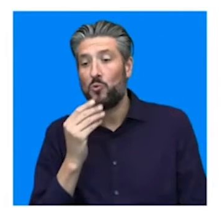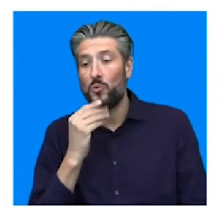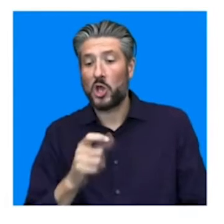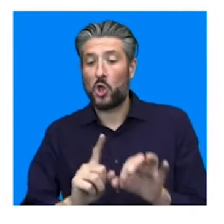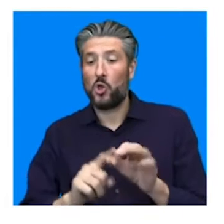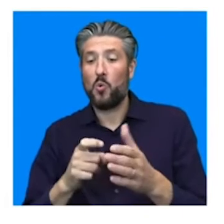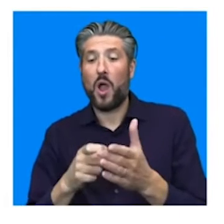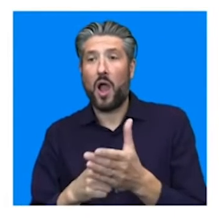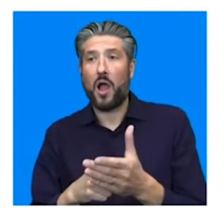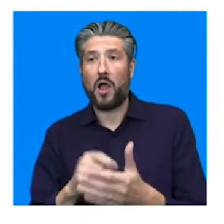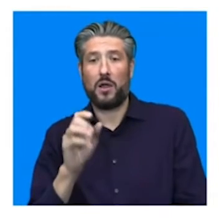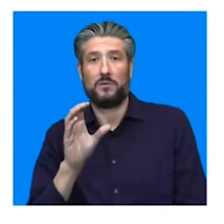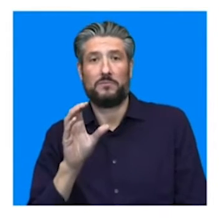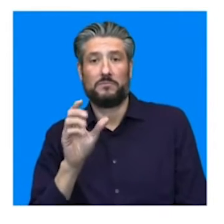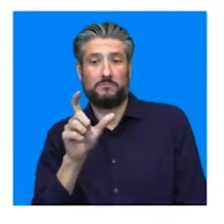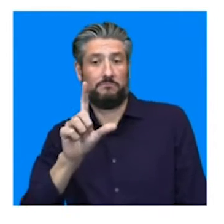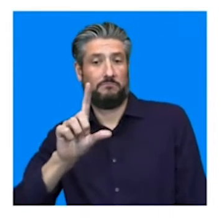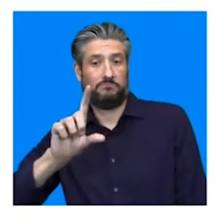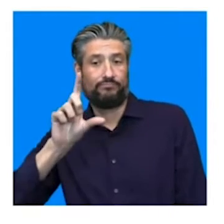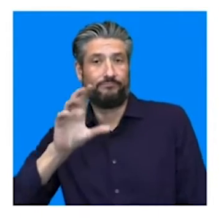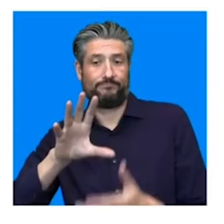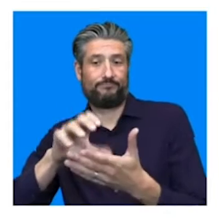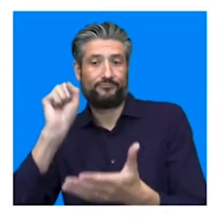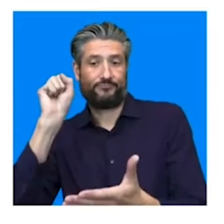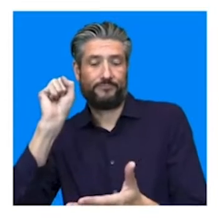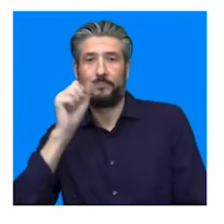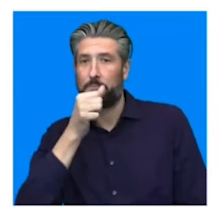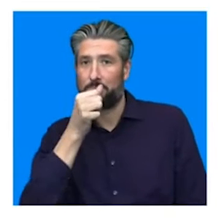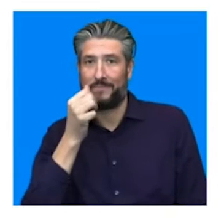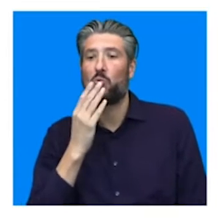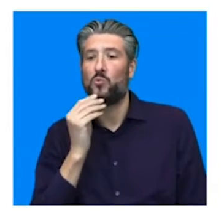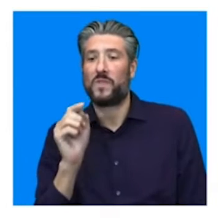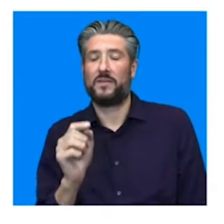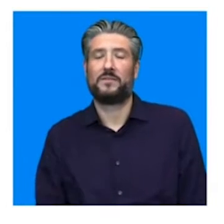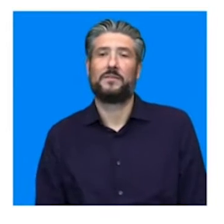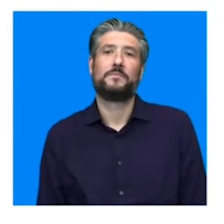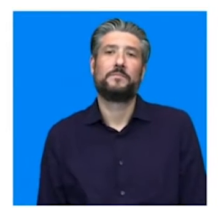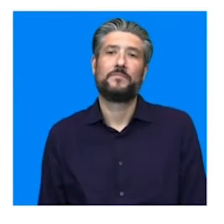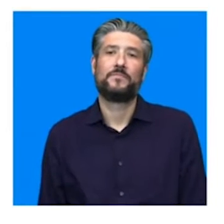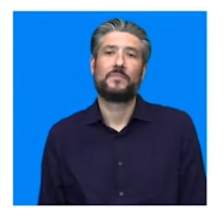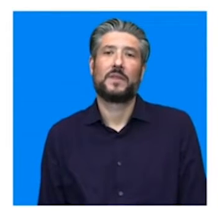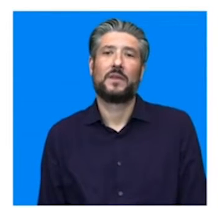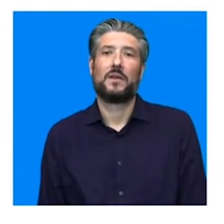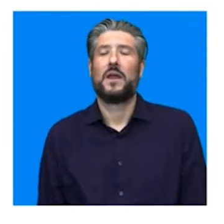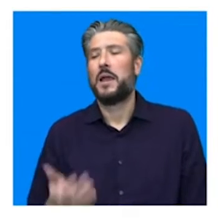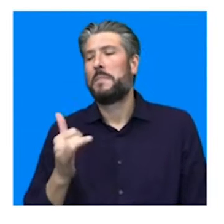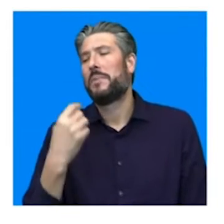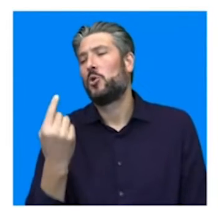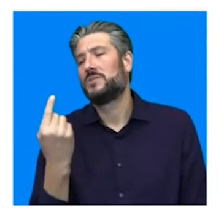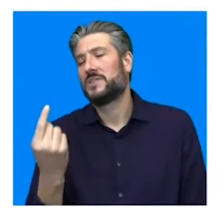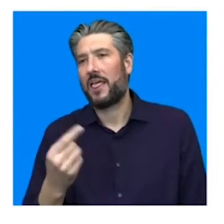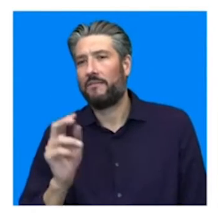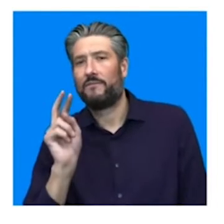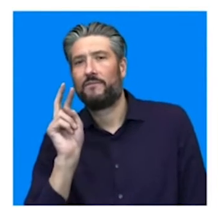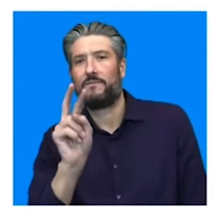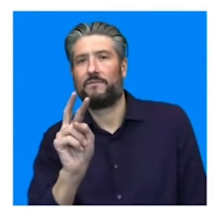to CED.tools, and just on that initial thing, if you were just to look at this for yourself, or if someone else had designed it and said, hey,